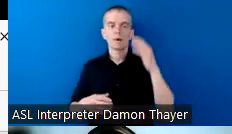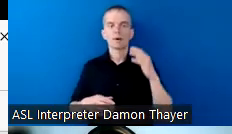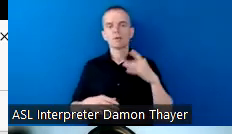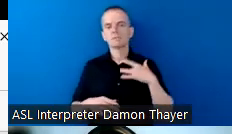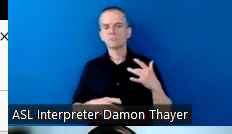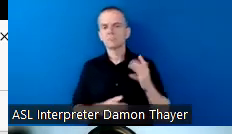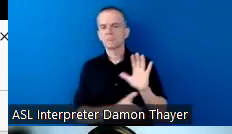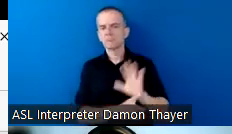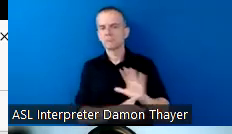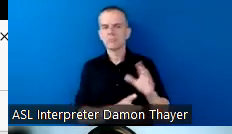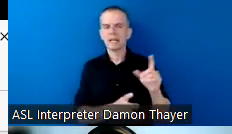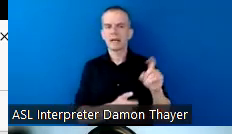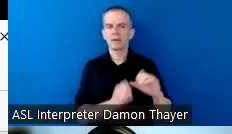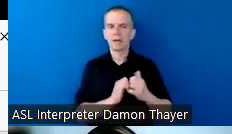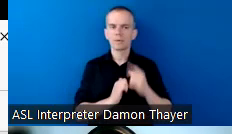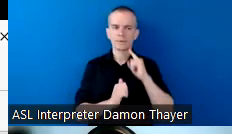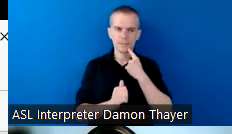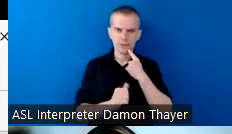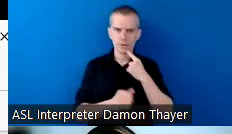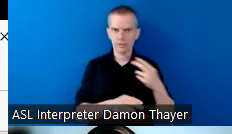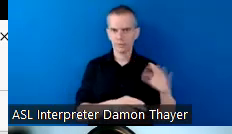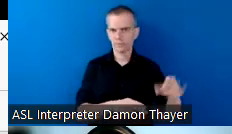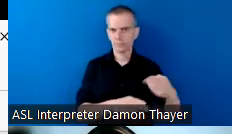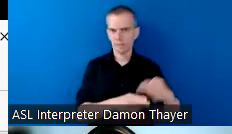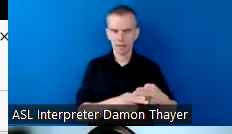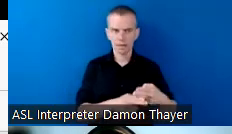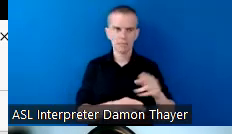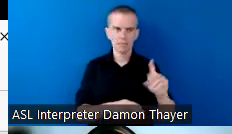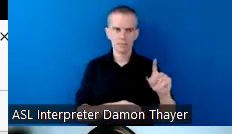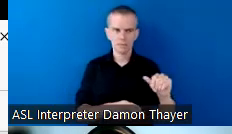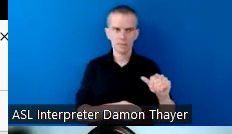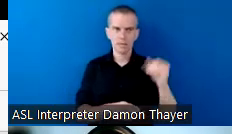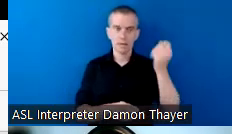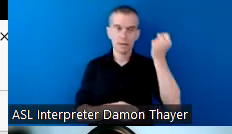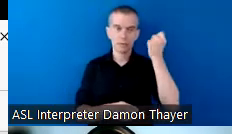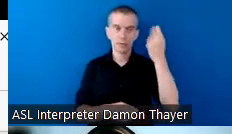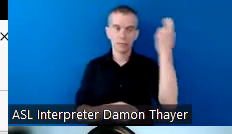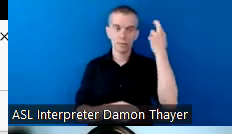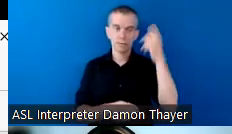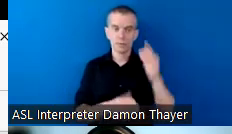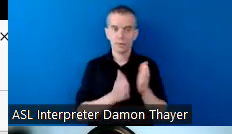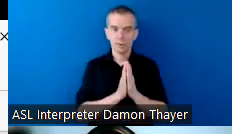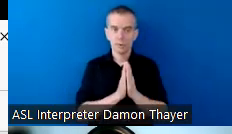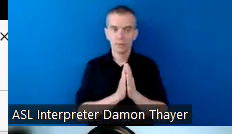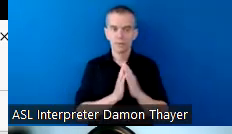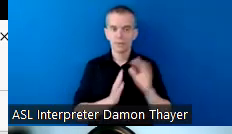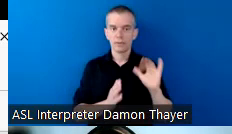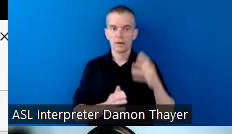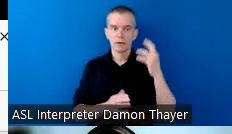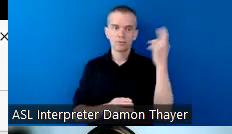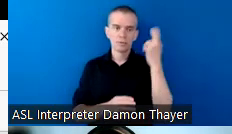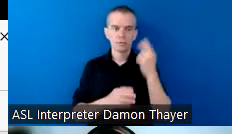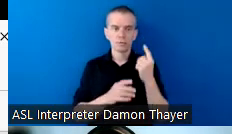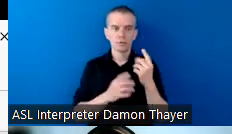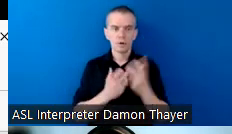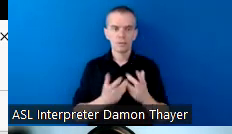of, tenant's name goes here, of their disability, and I understand the reasons for their request for this reasonable